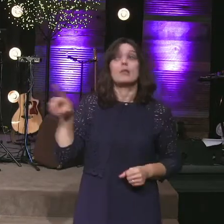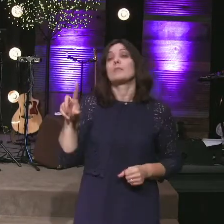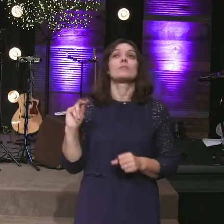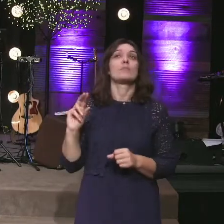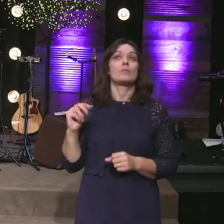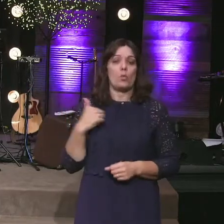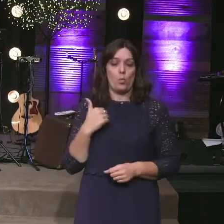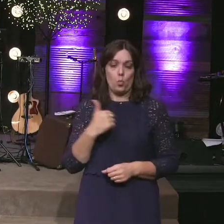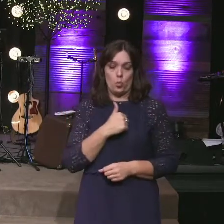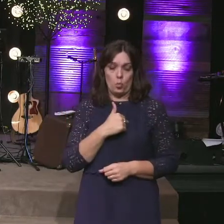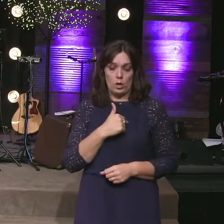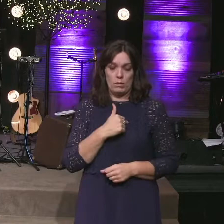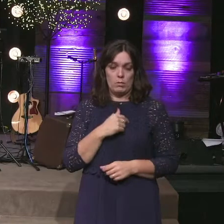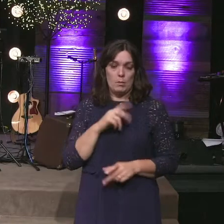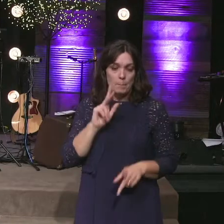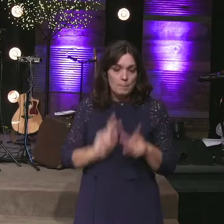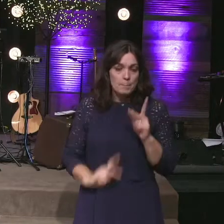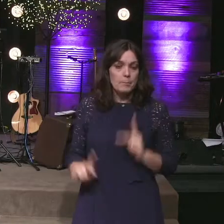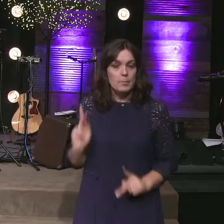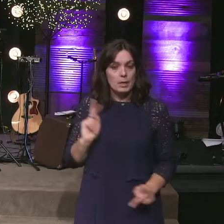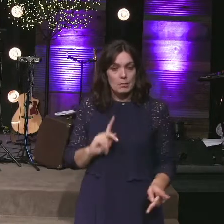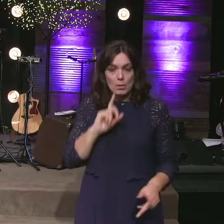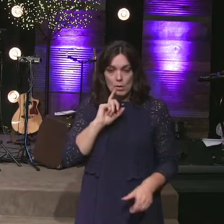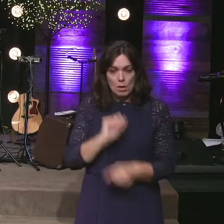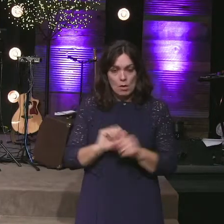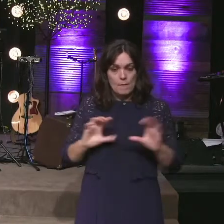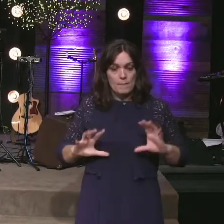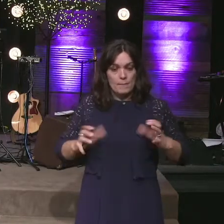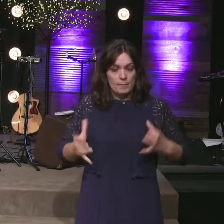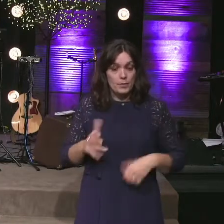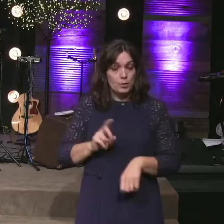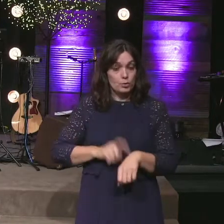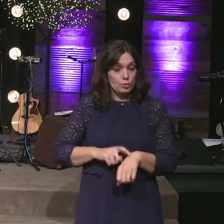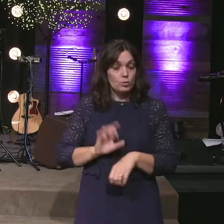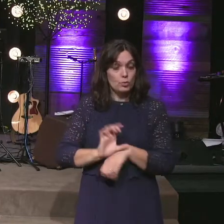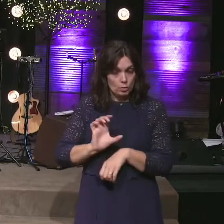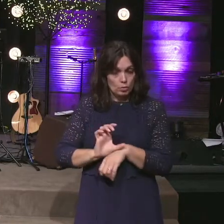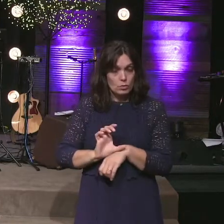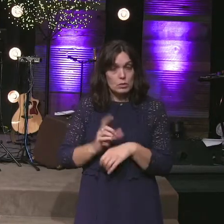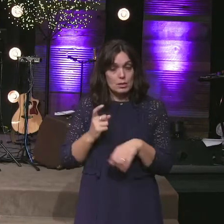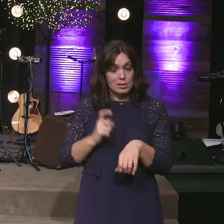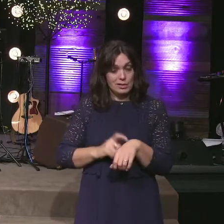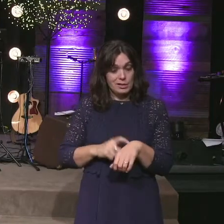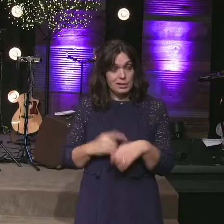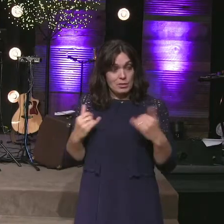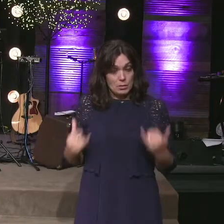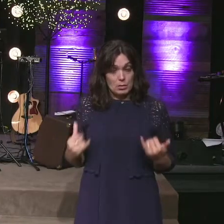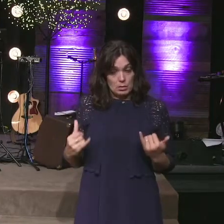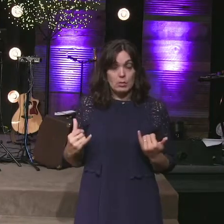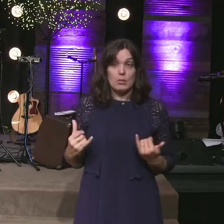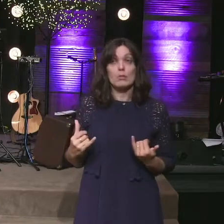We're the church. And our time is now. We're it.